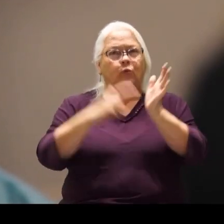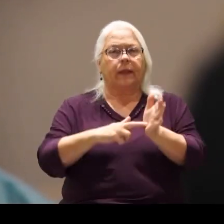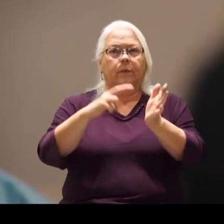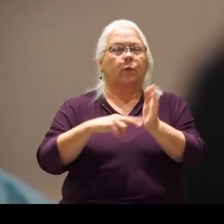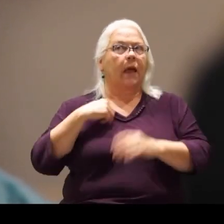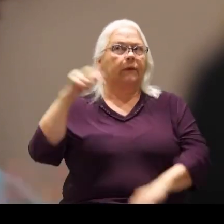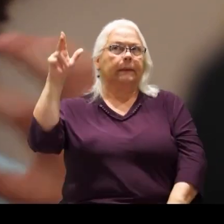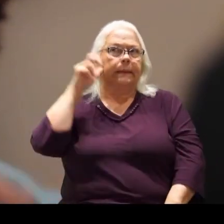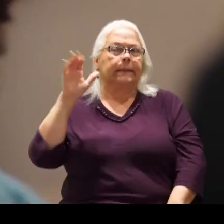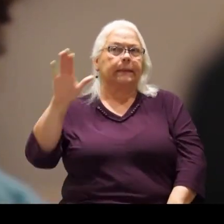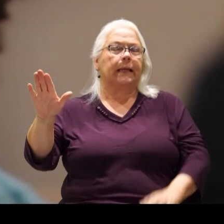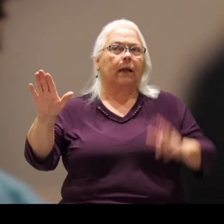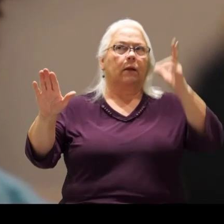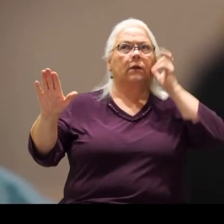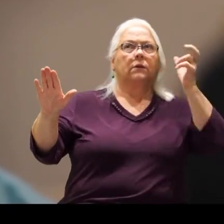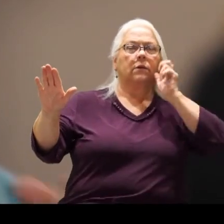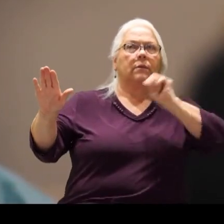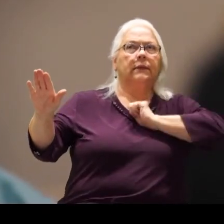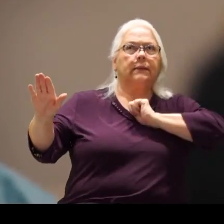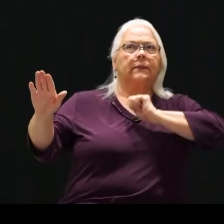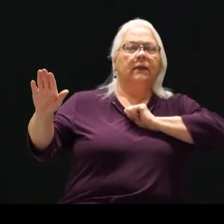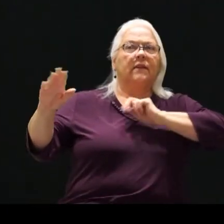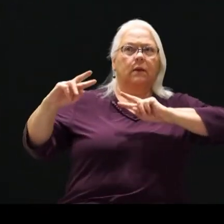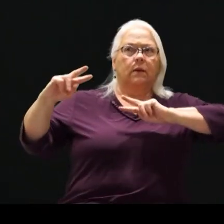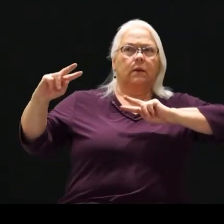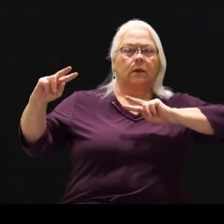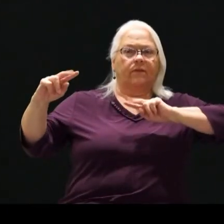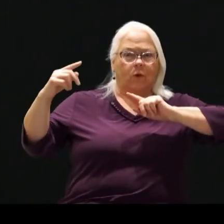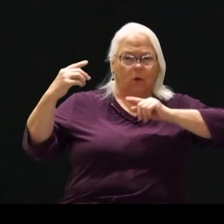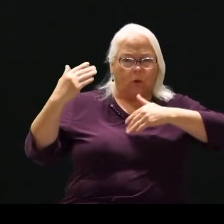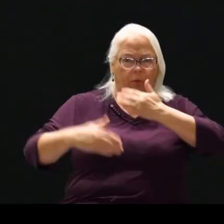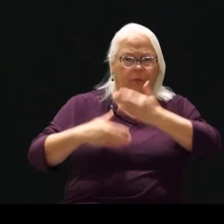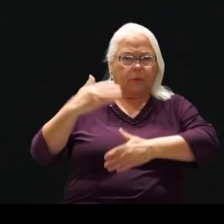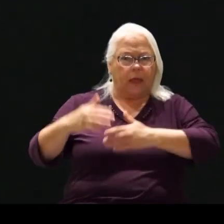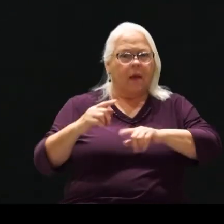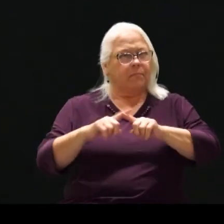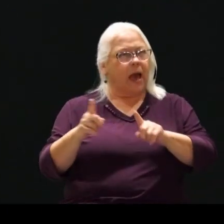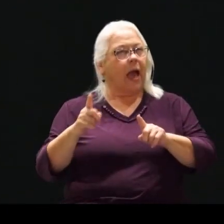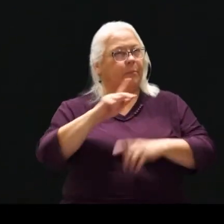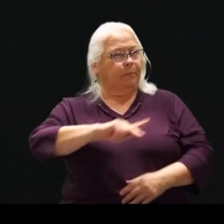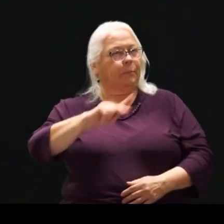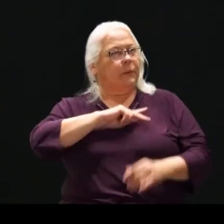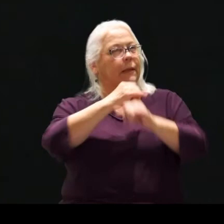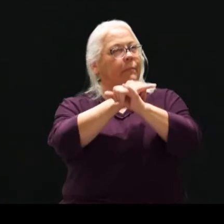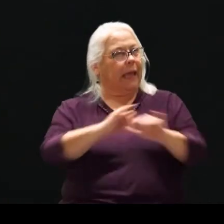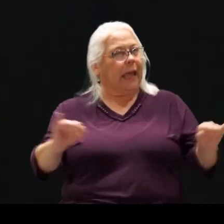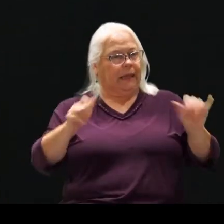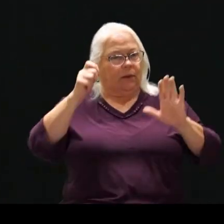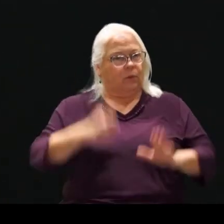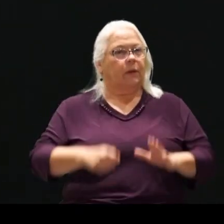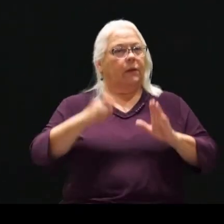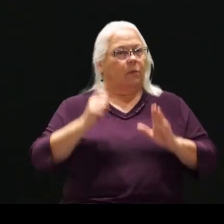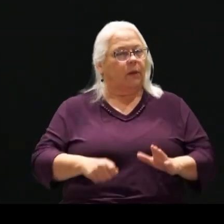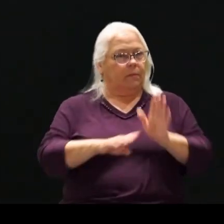and so we have to listen to each other and we have to listen to ourselves, but also we're really developing a sense of